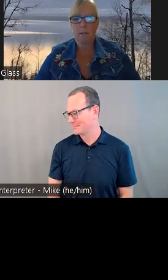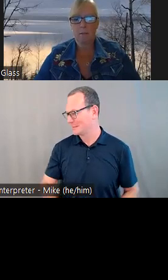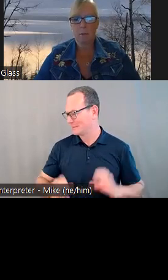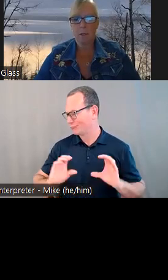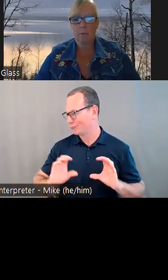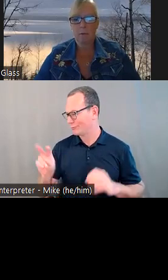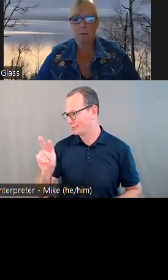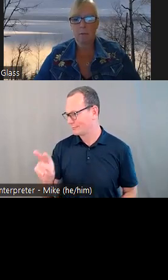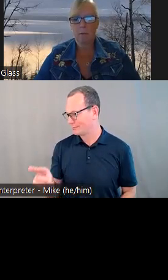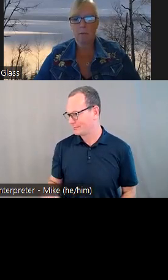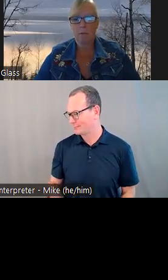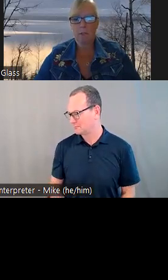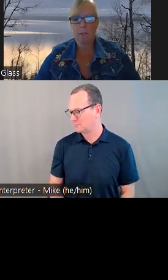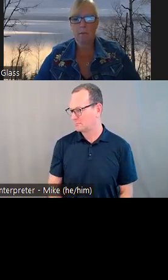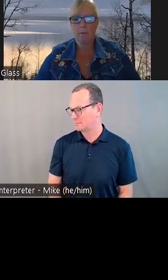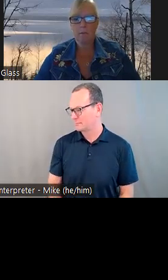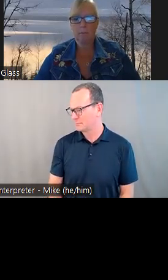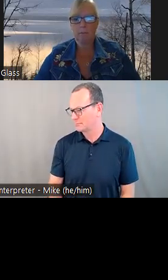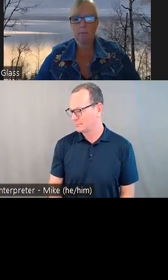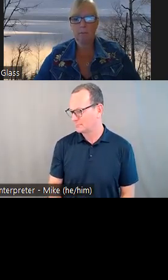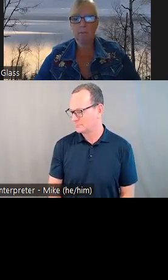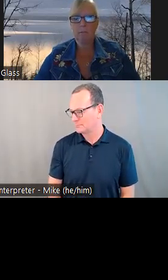got to keep going back and forth between my screens.